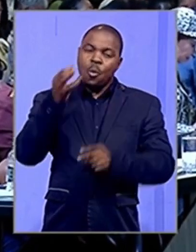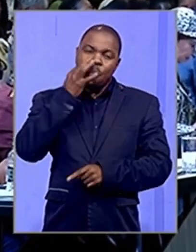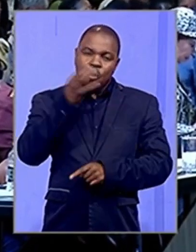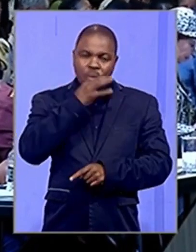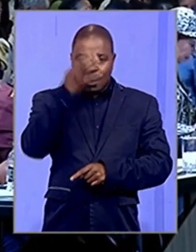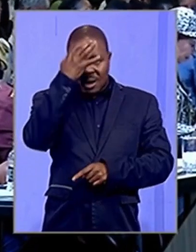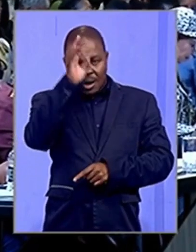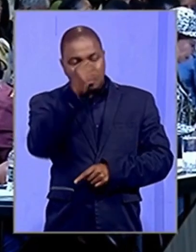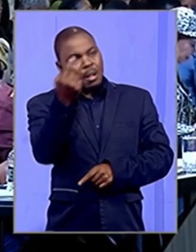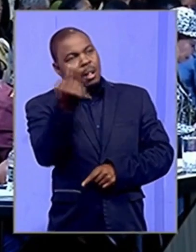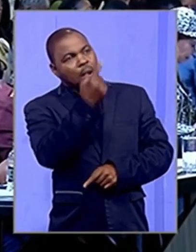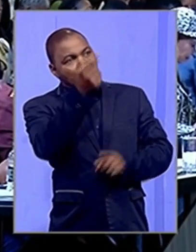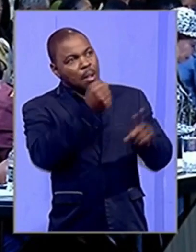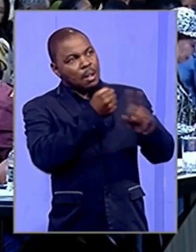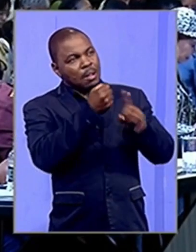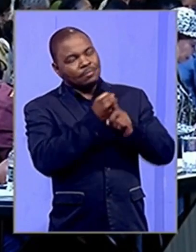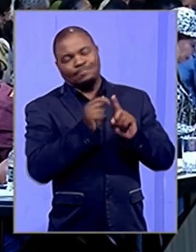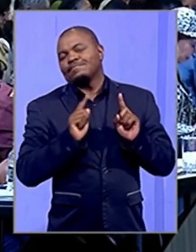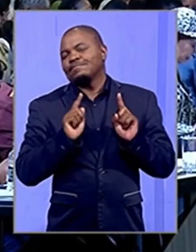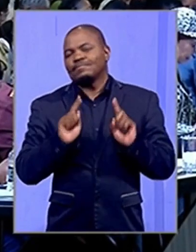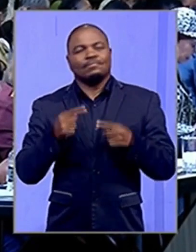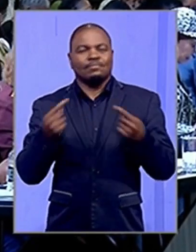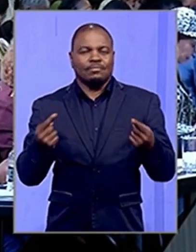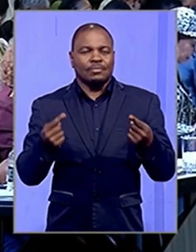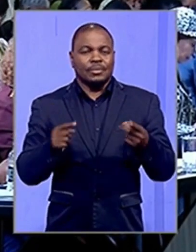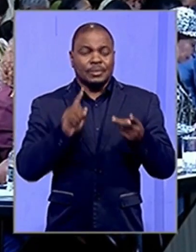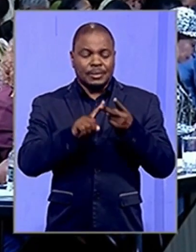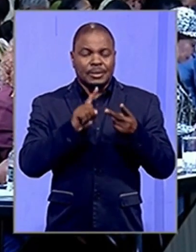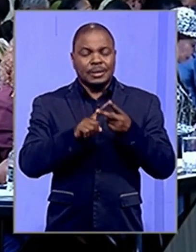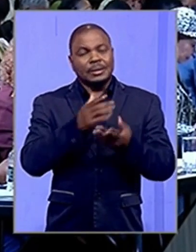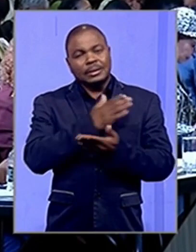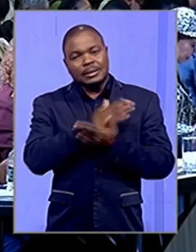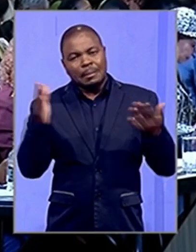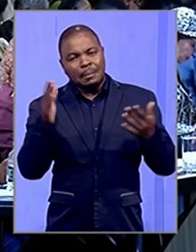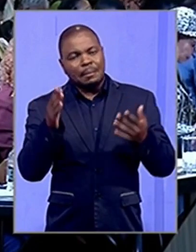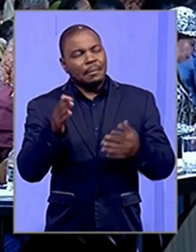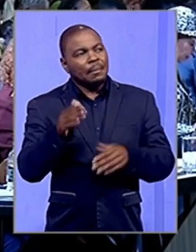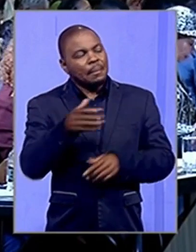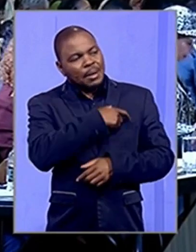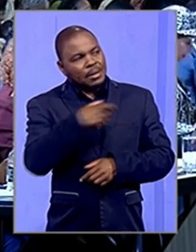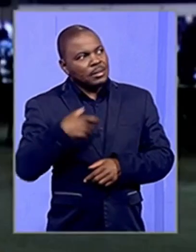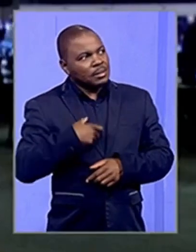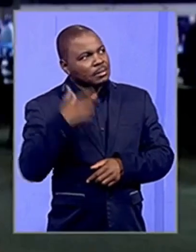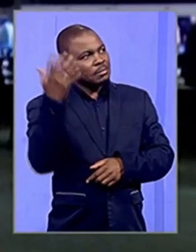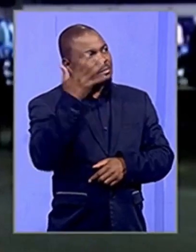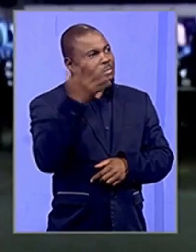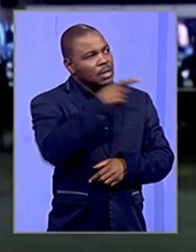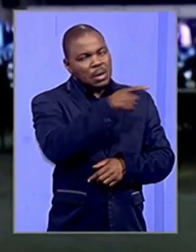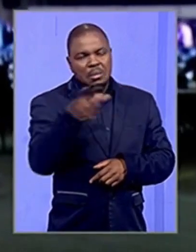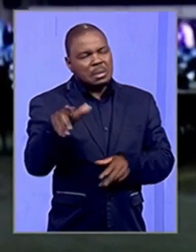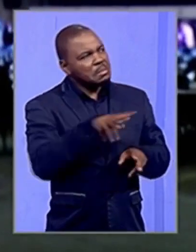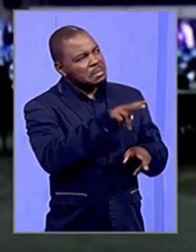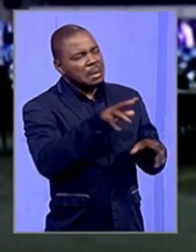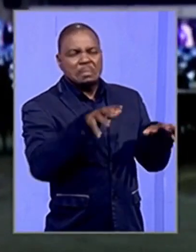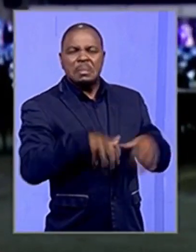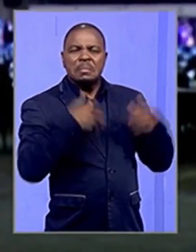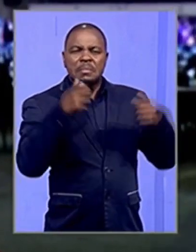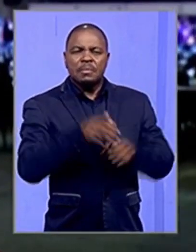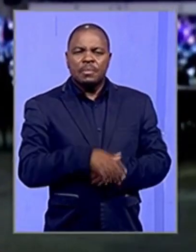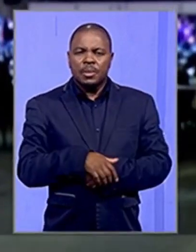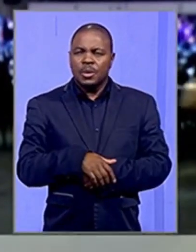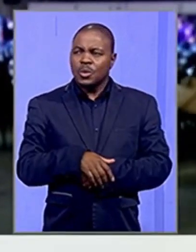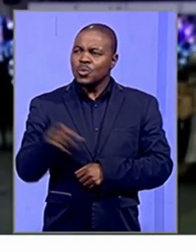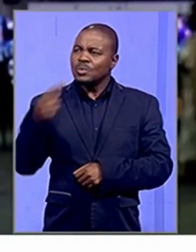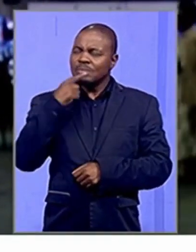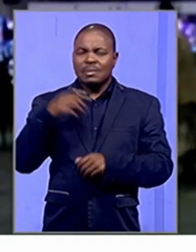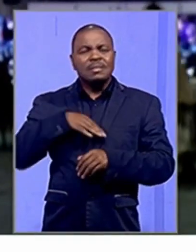lebagane le ntwa eno e le nosi. Bangwe ba tšagaditswe ke puo ya mo presidente Ramaphosa. When you said it's enough, what was enough